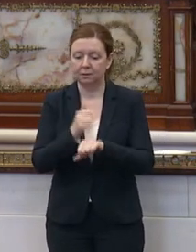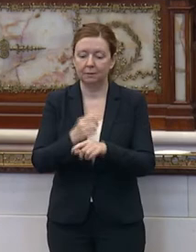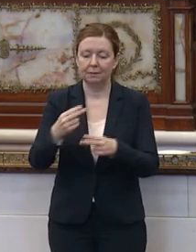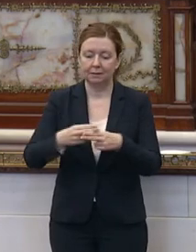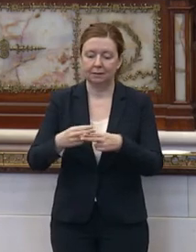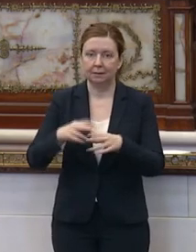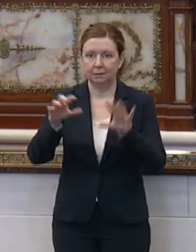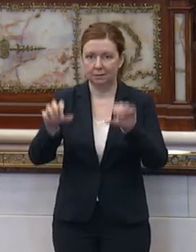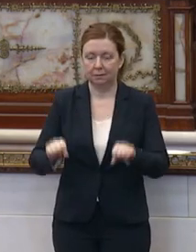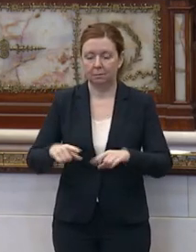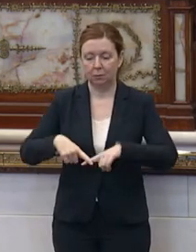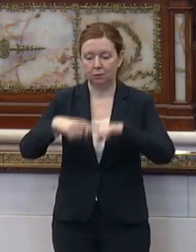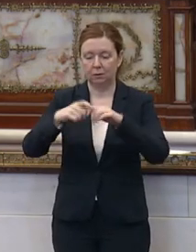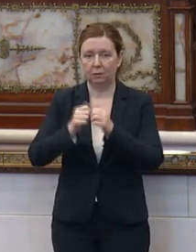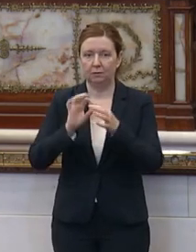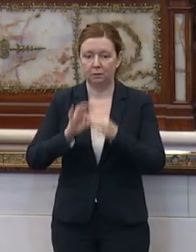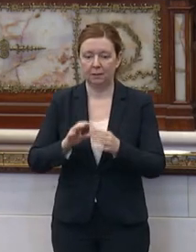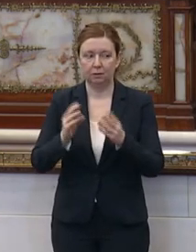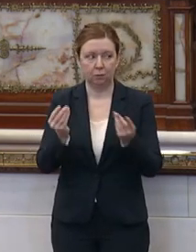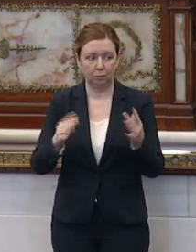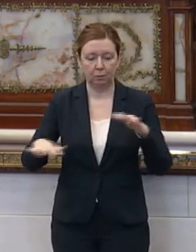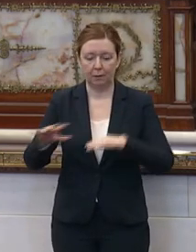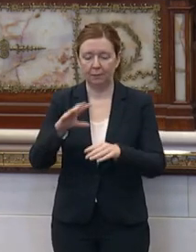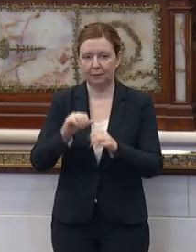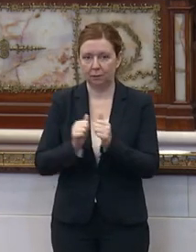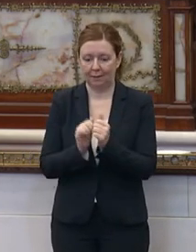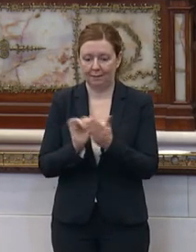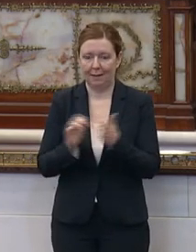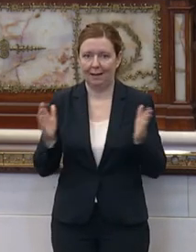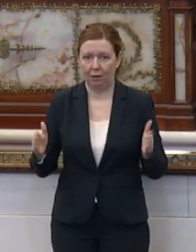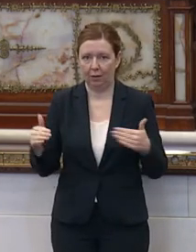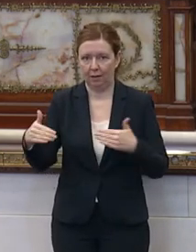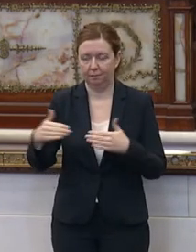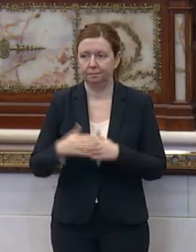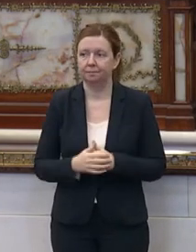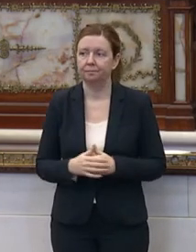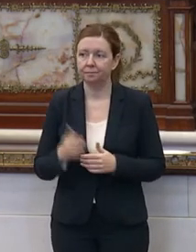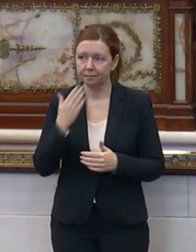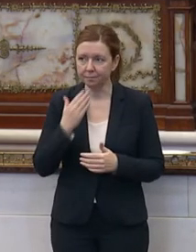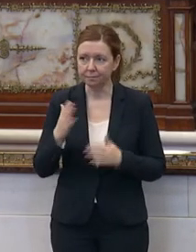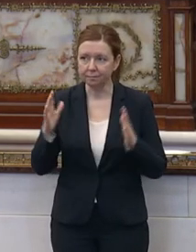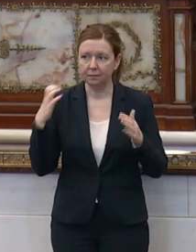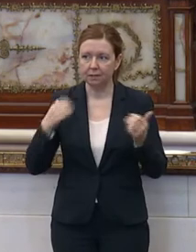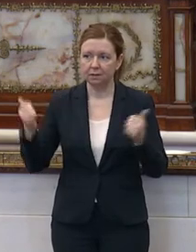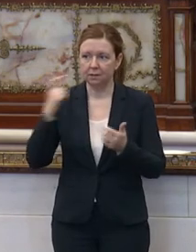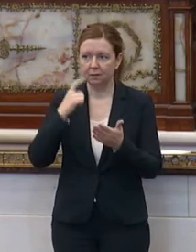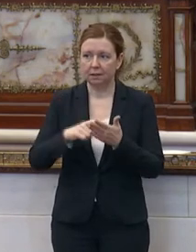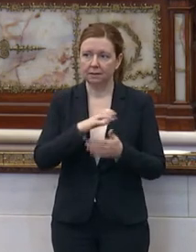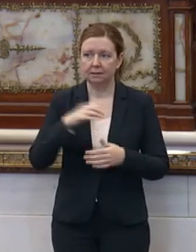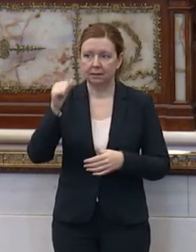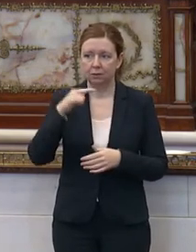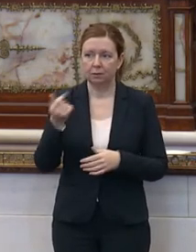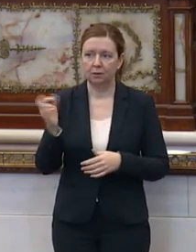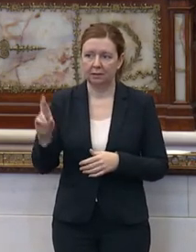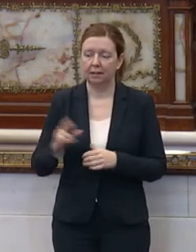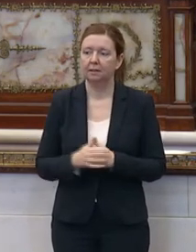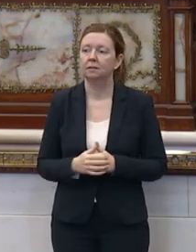temporary demolition moratorium with respect to properties within the aforementioned area. Thank you. Chair recognizes Councilwoman